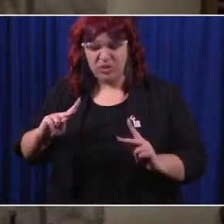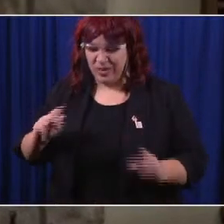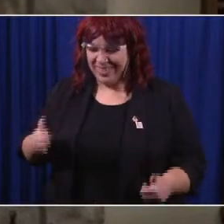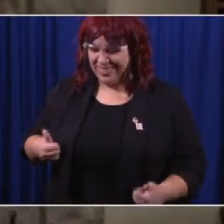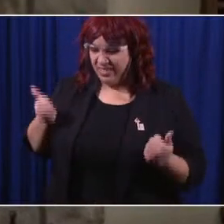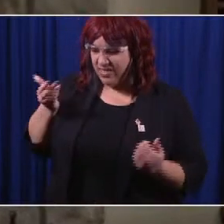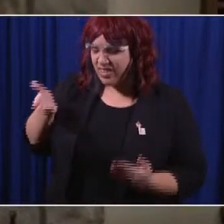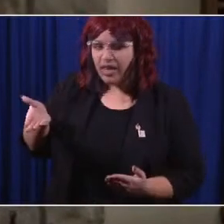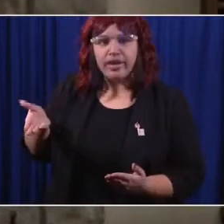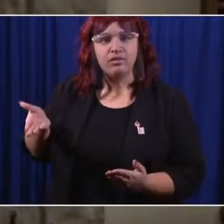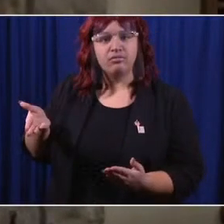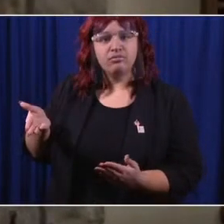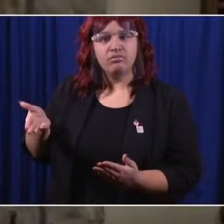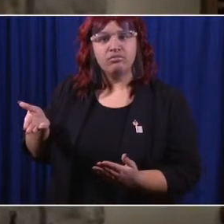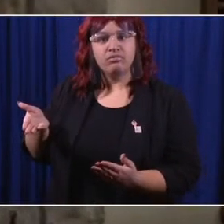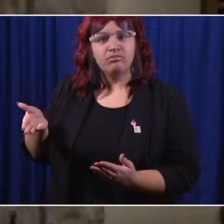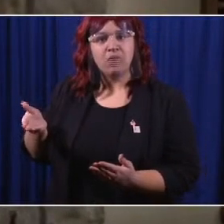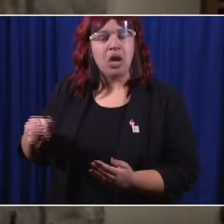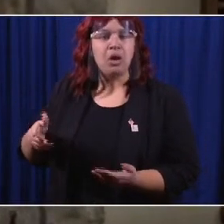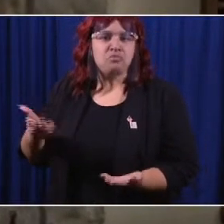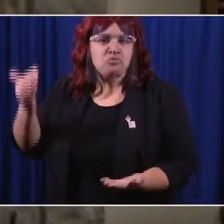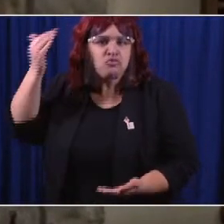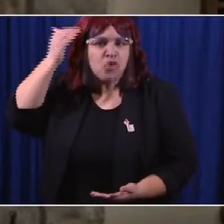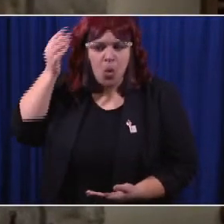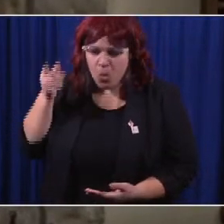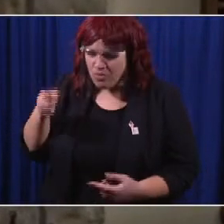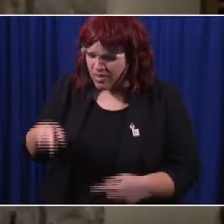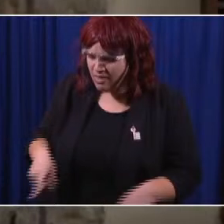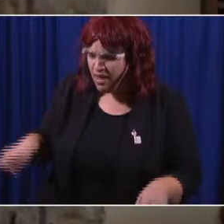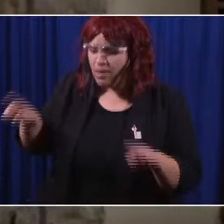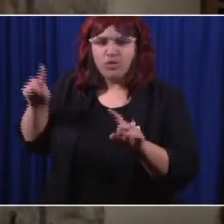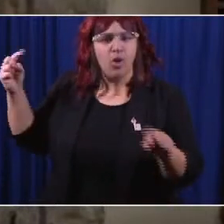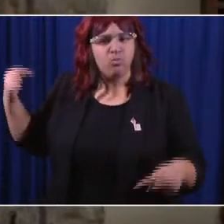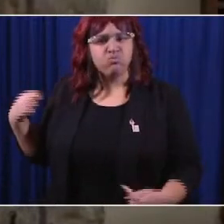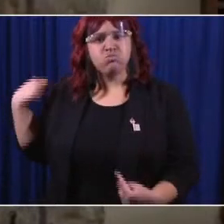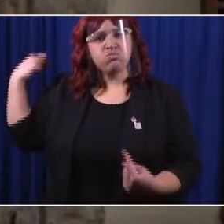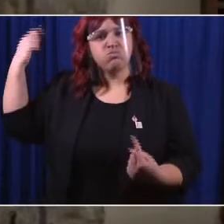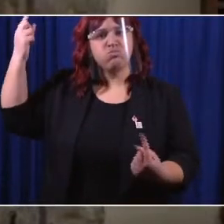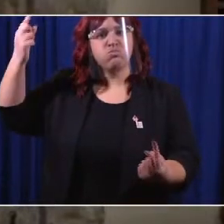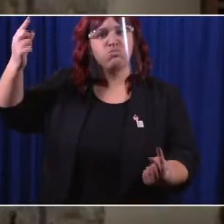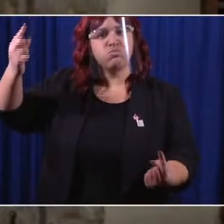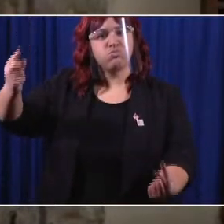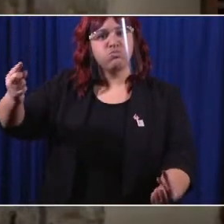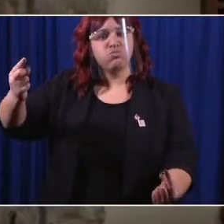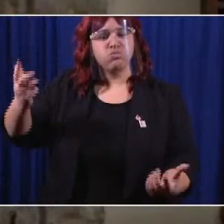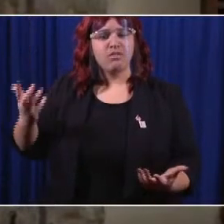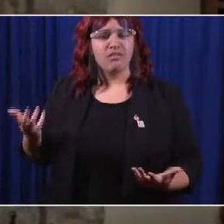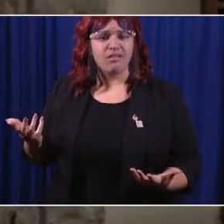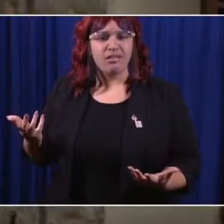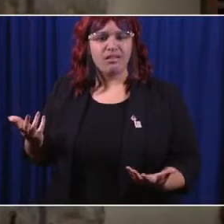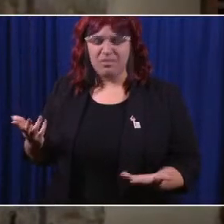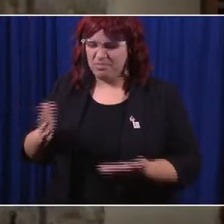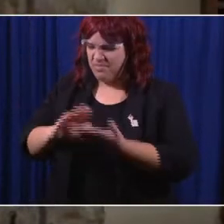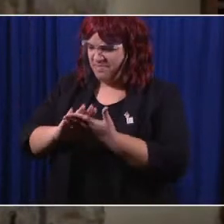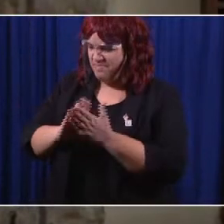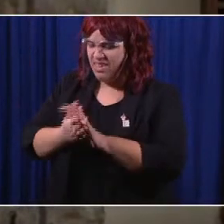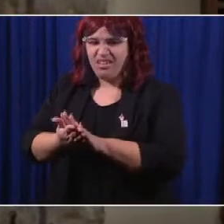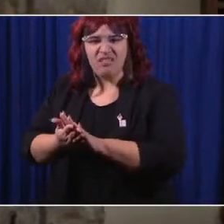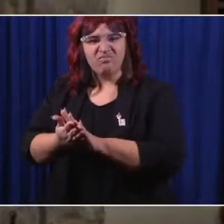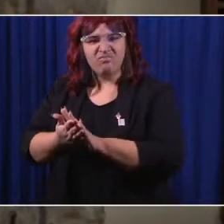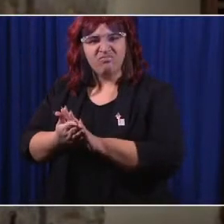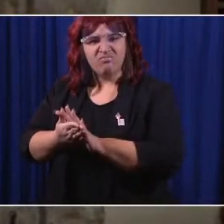you've known for a long time, and your team has known for a long time. And I'm sure they, become almost like family with